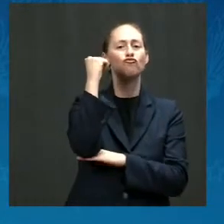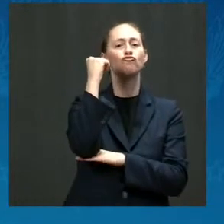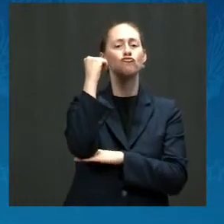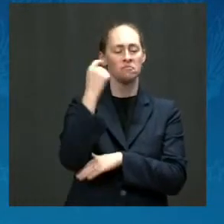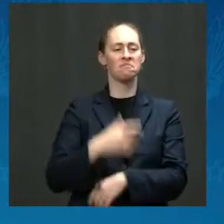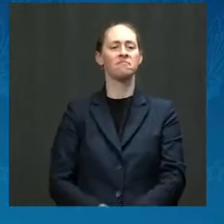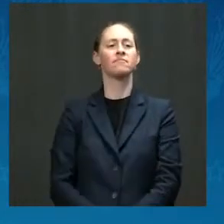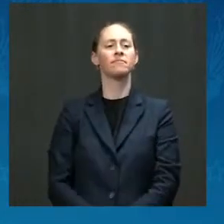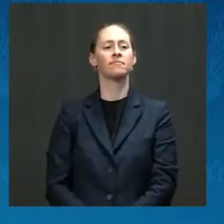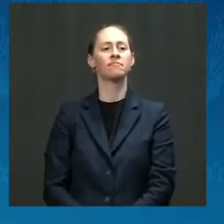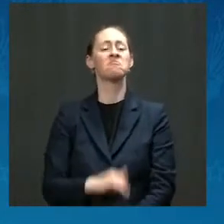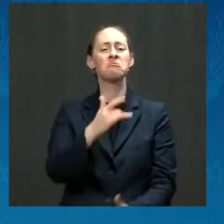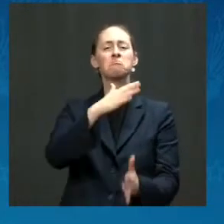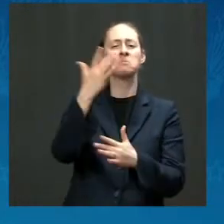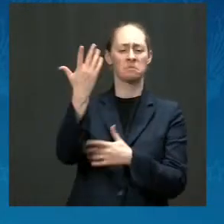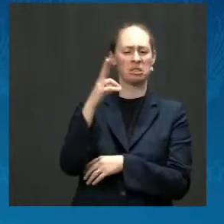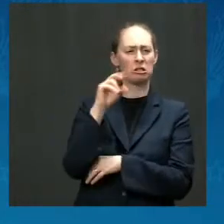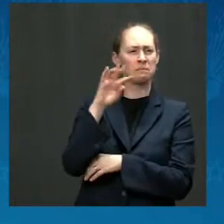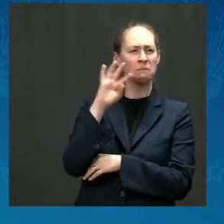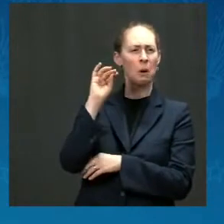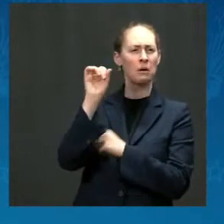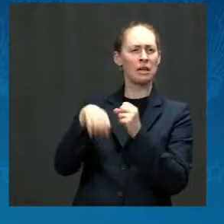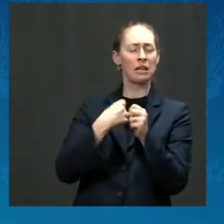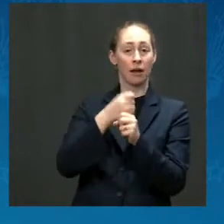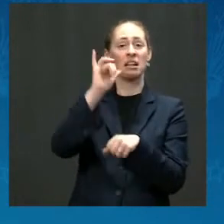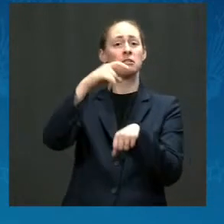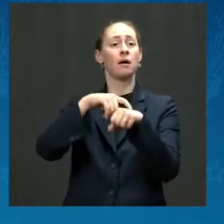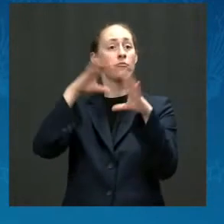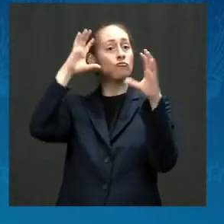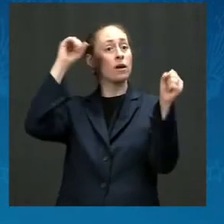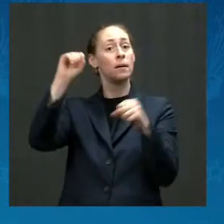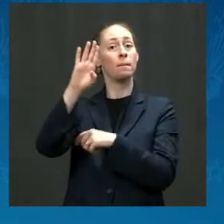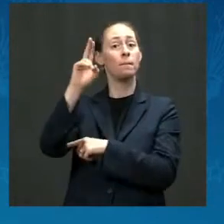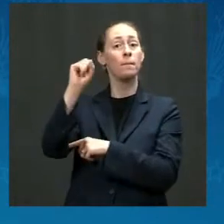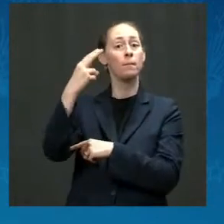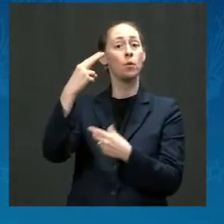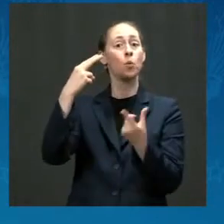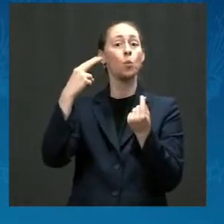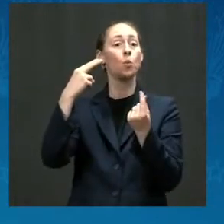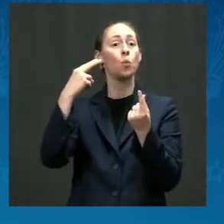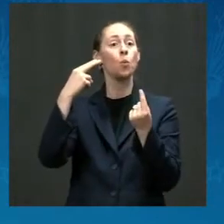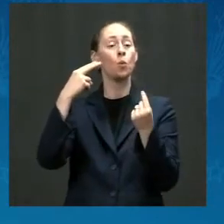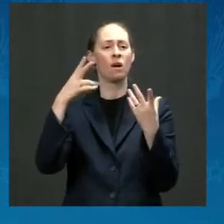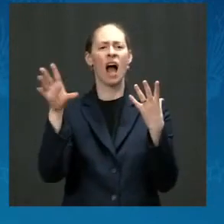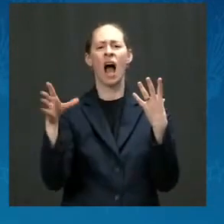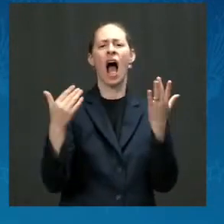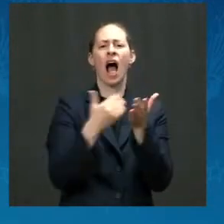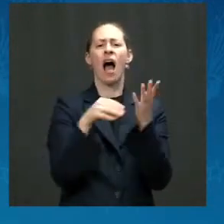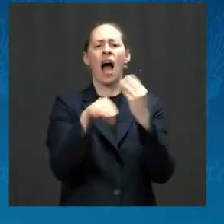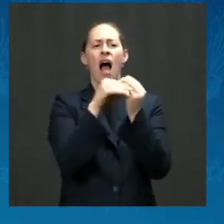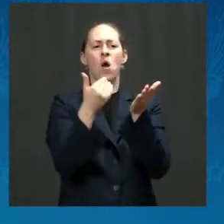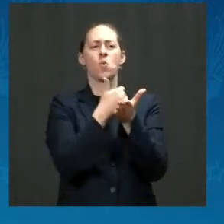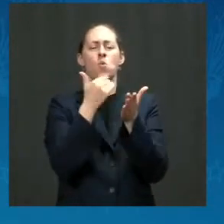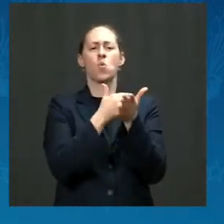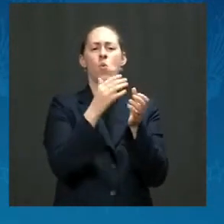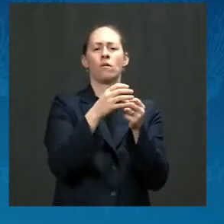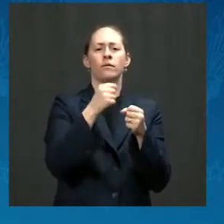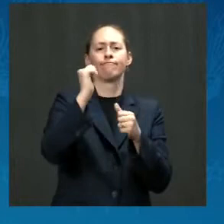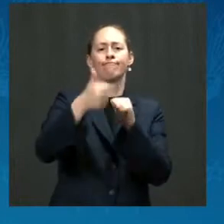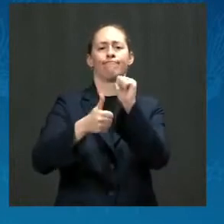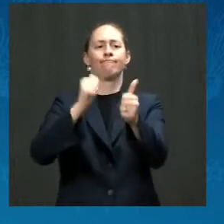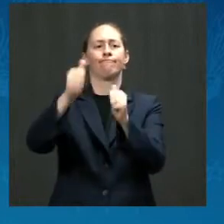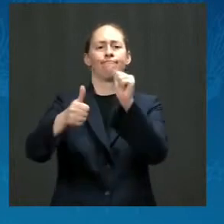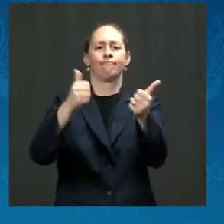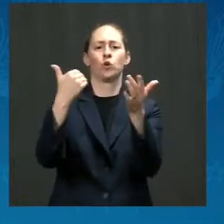major expansion of the community health center program. And then fast forward to President Obama and then